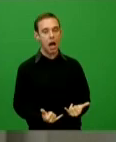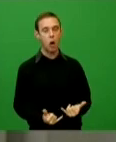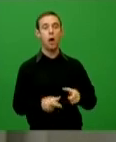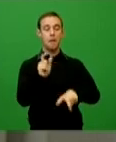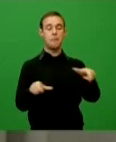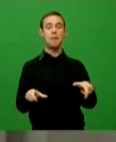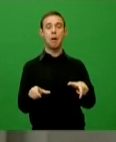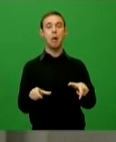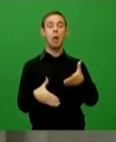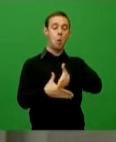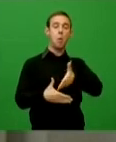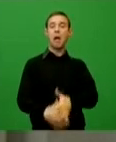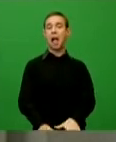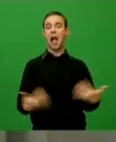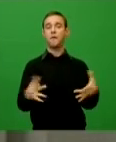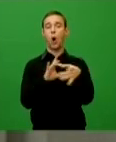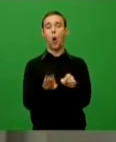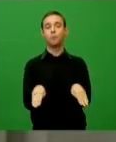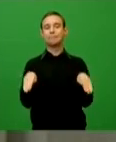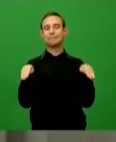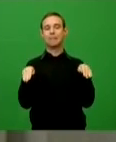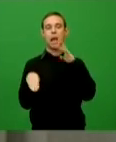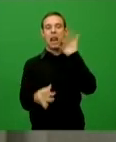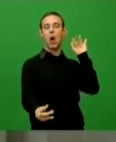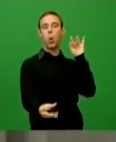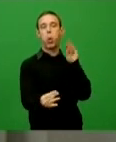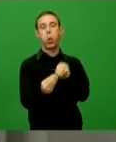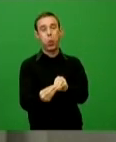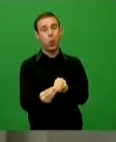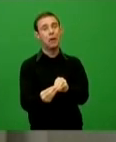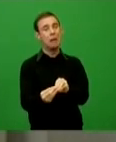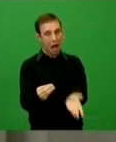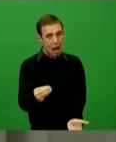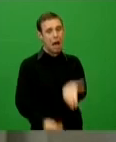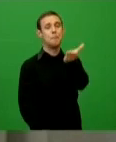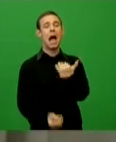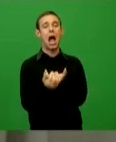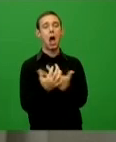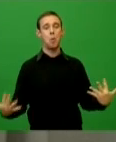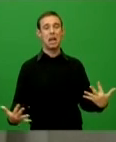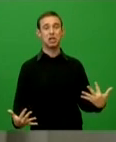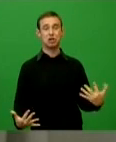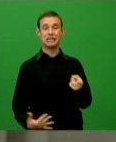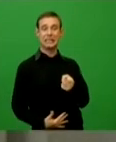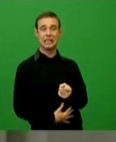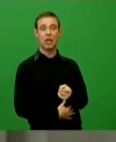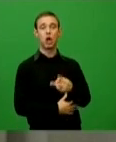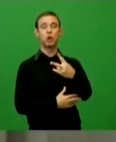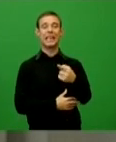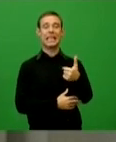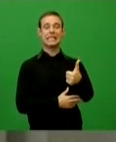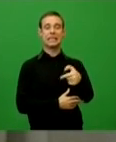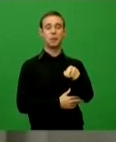11.3%. This resulted in an increase in the unemployment rate by 2 percentage points to